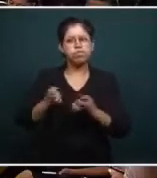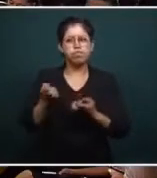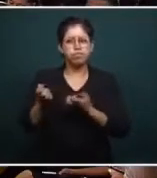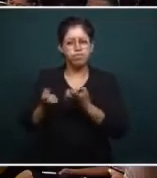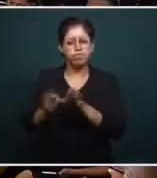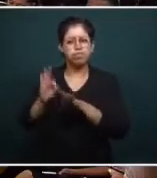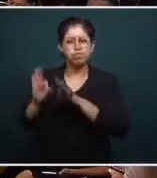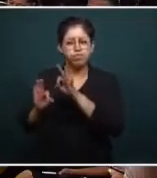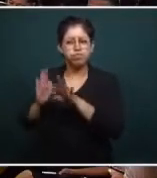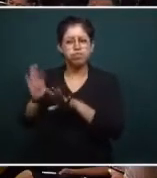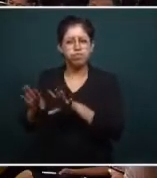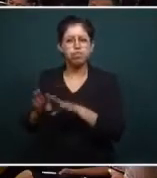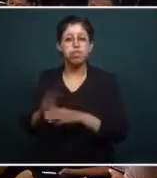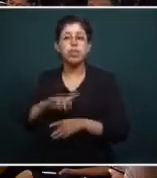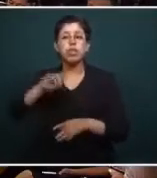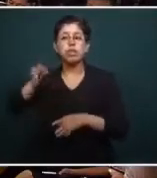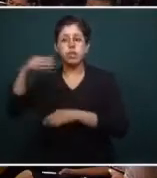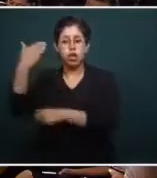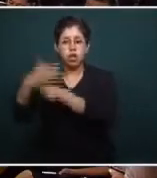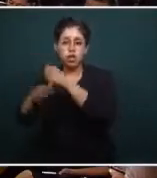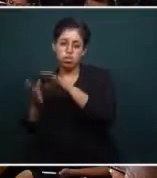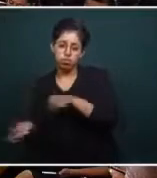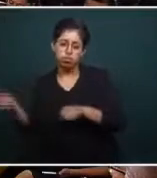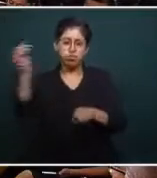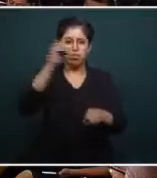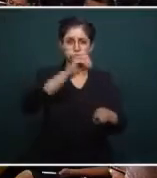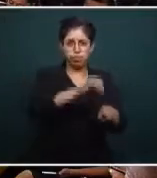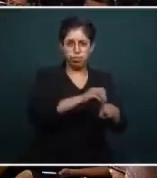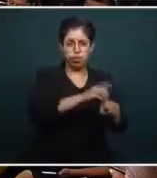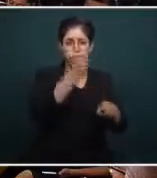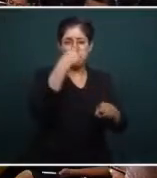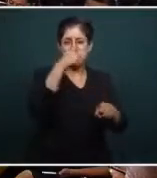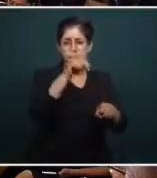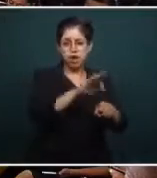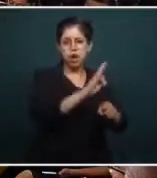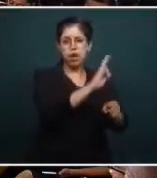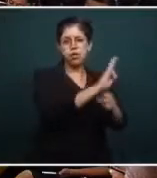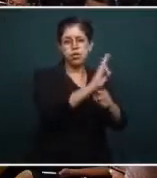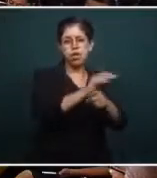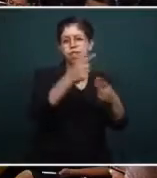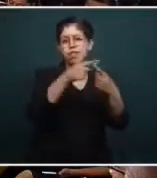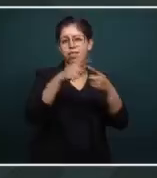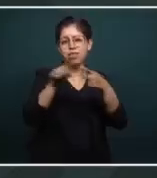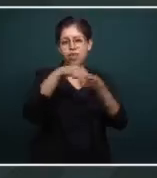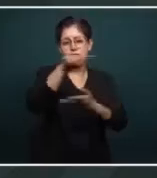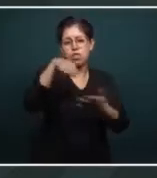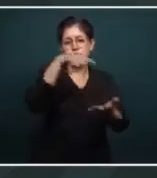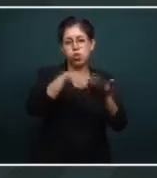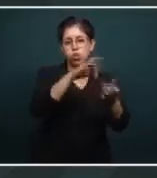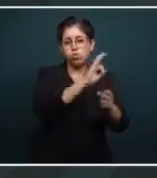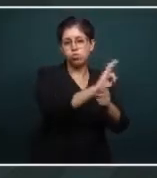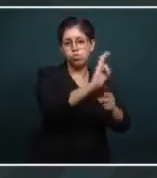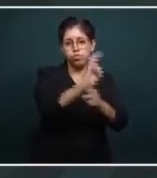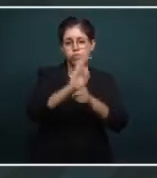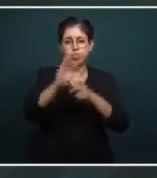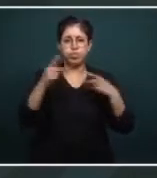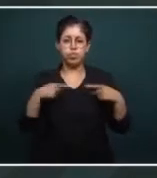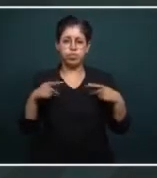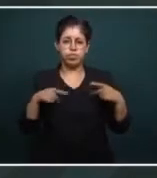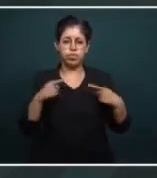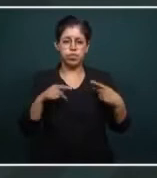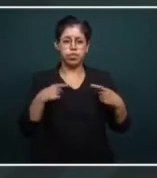And as we coordinate these areas, we'll be incorporating to the